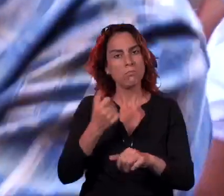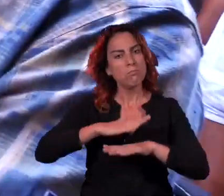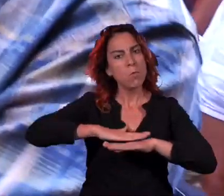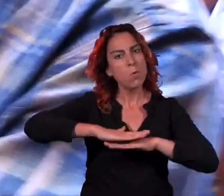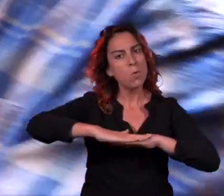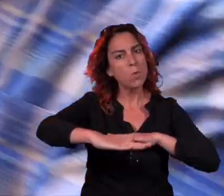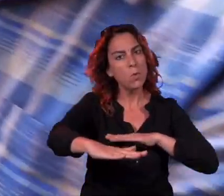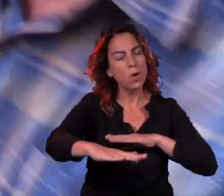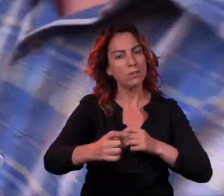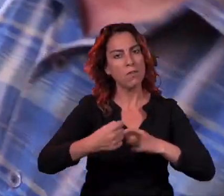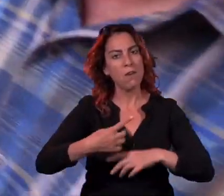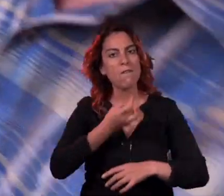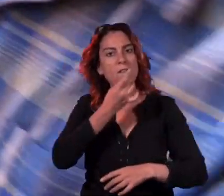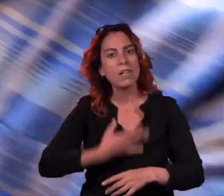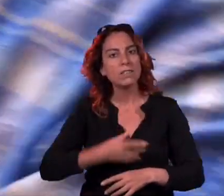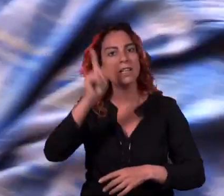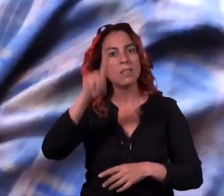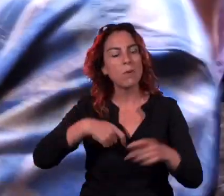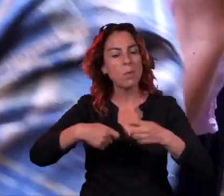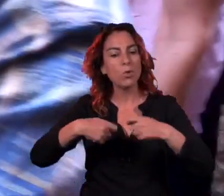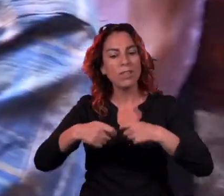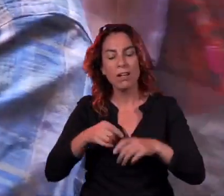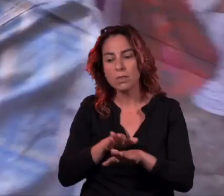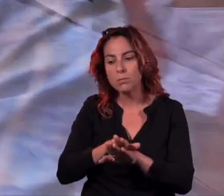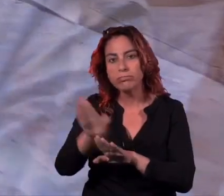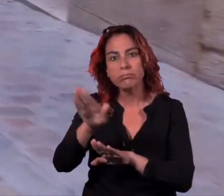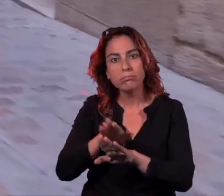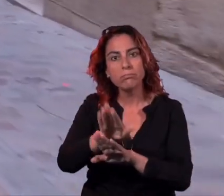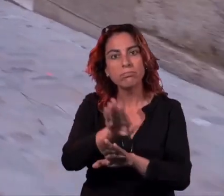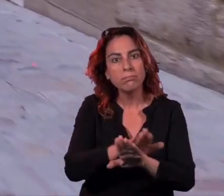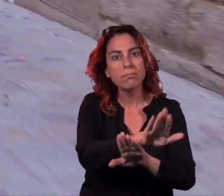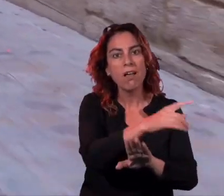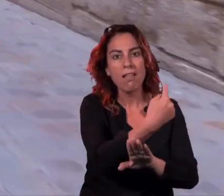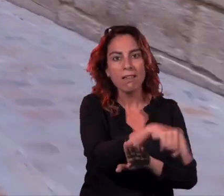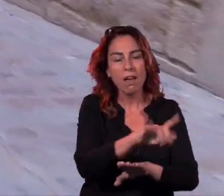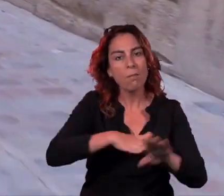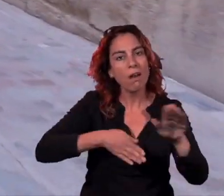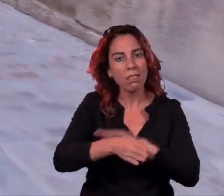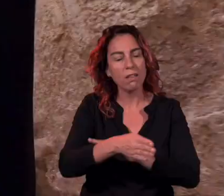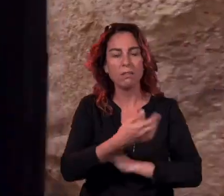quite flat. And even a lot of the shops have ramps to get into them.